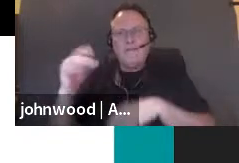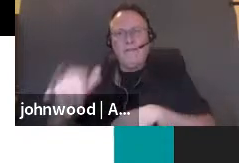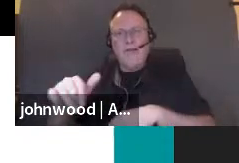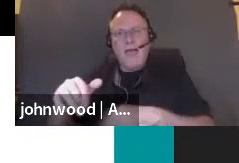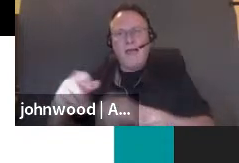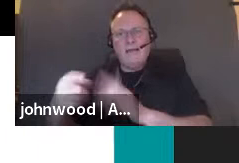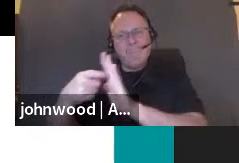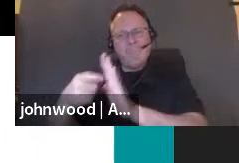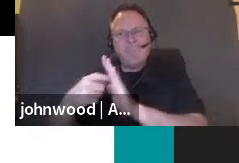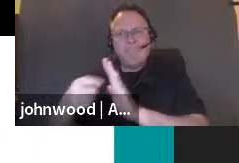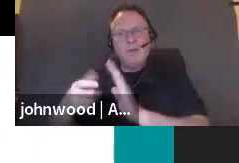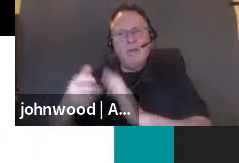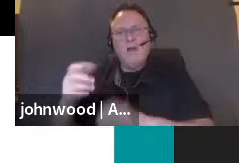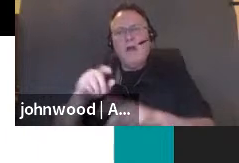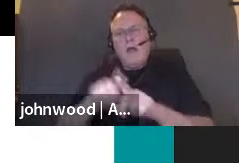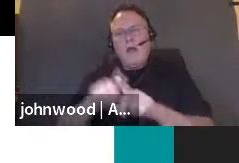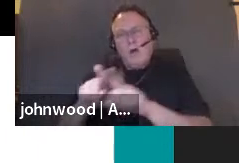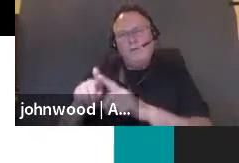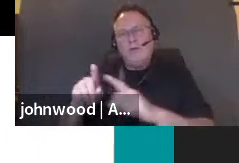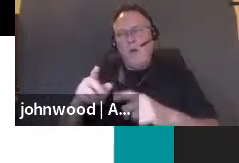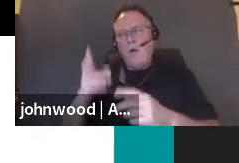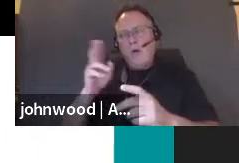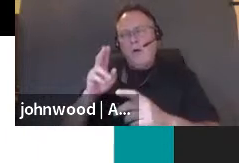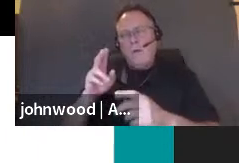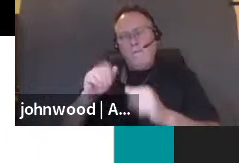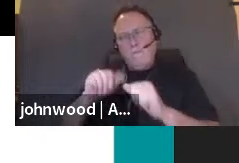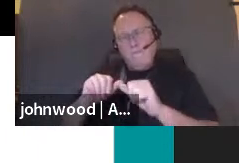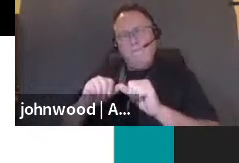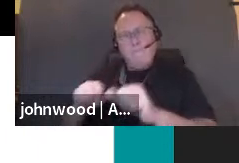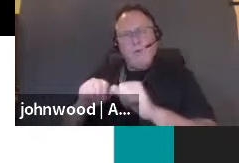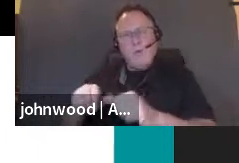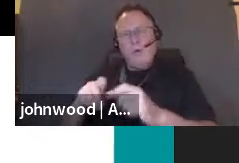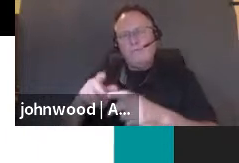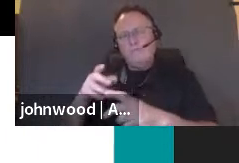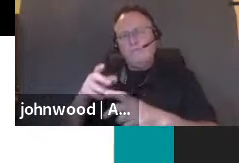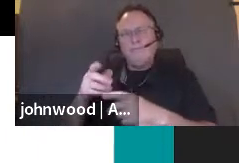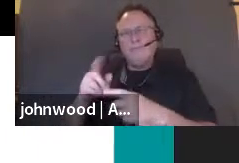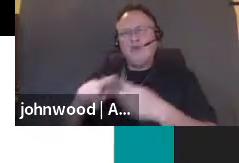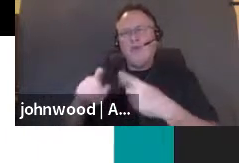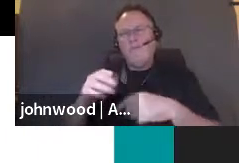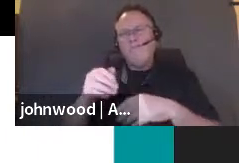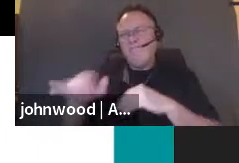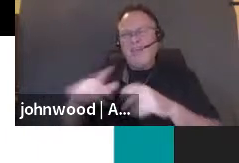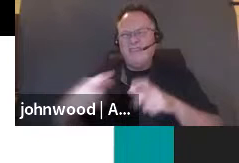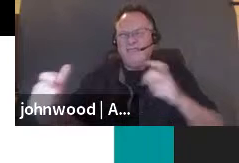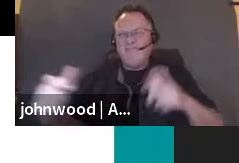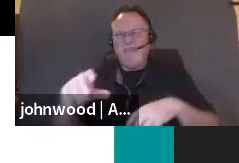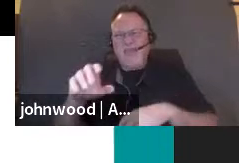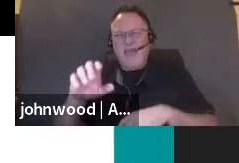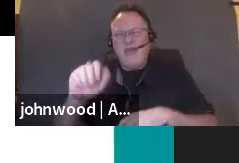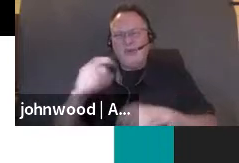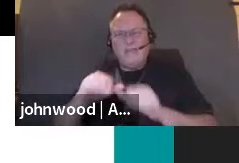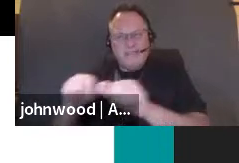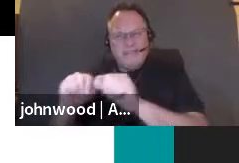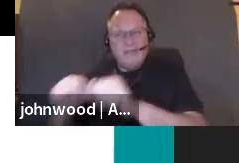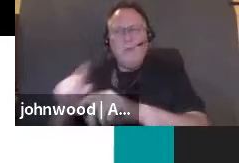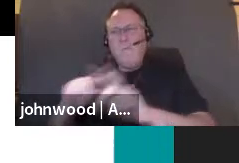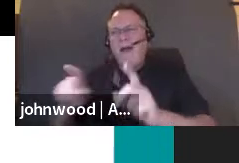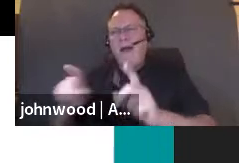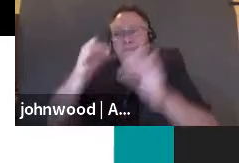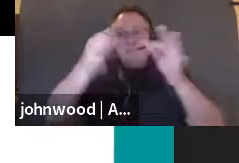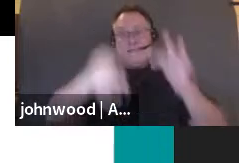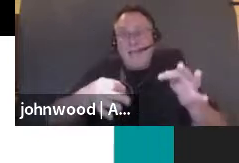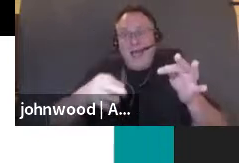pursuing, getting to an option that may allow for a fixed span. So we haven't gotten to a decision point yet